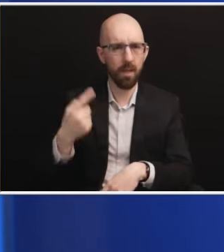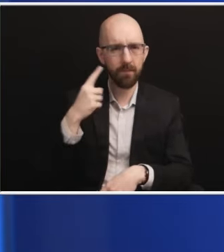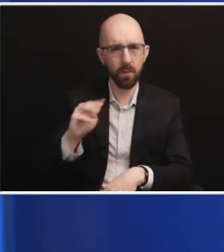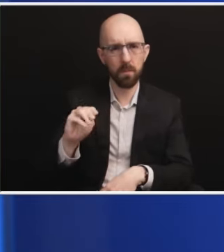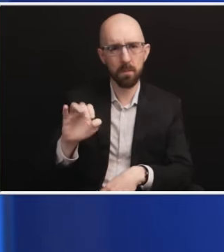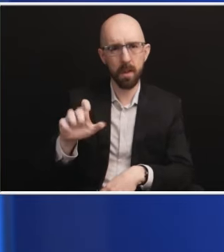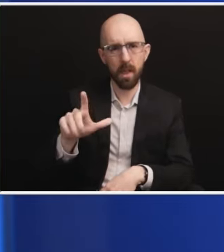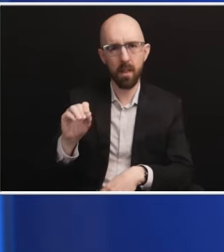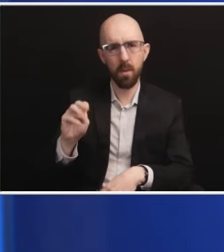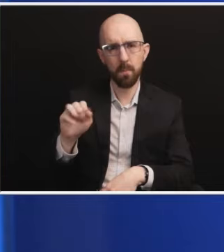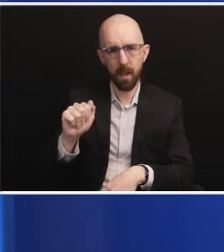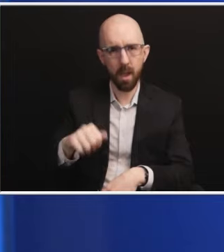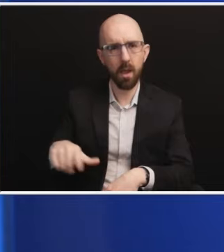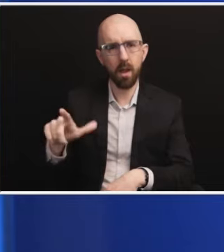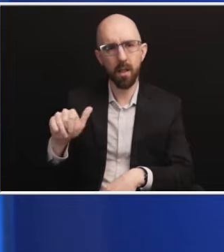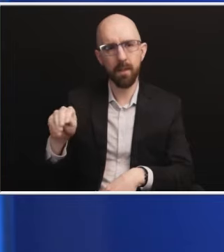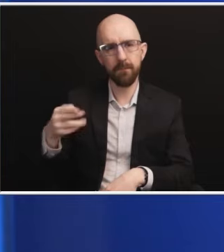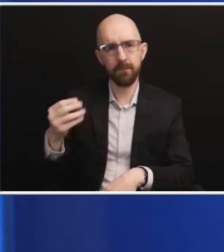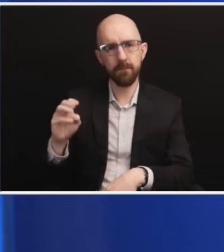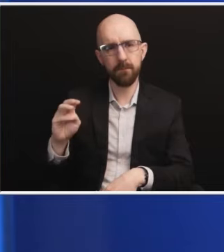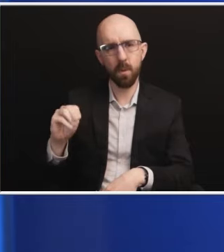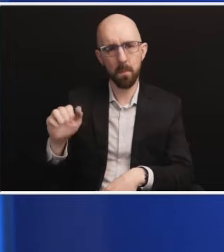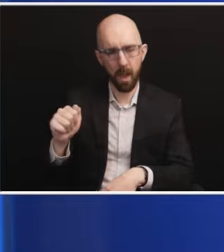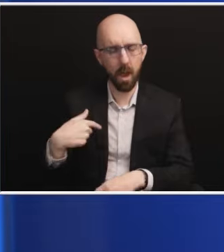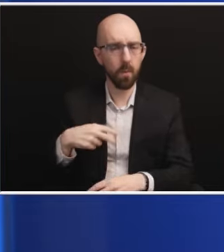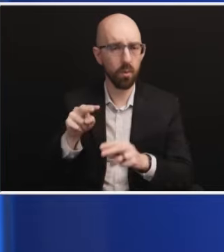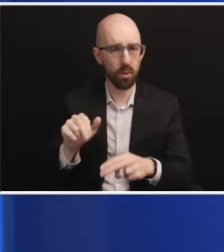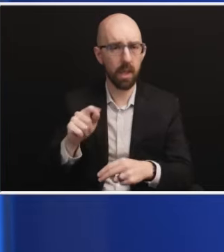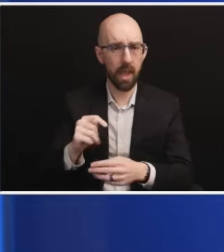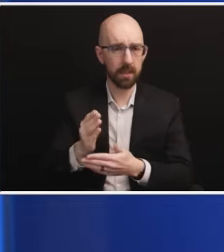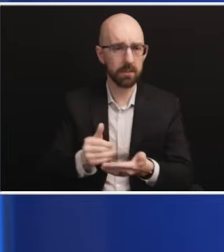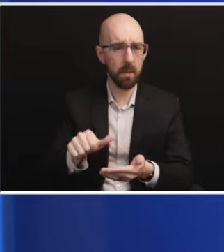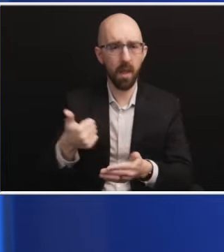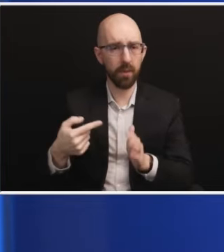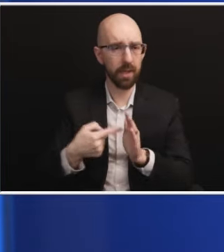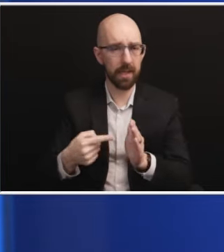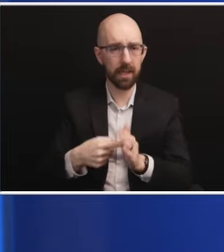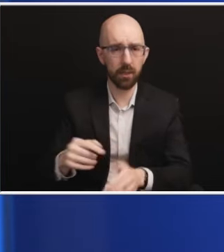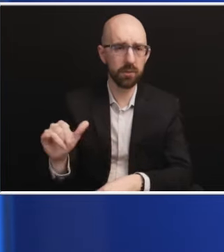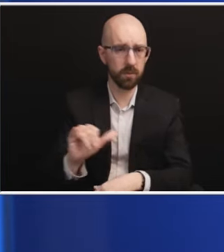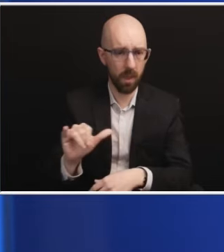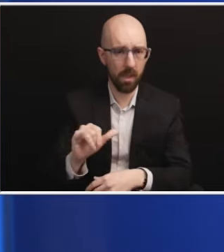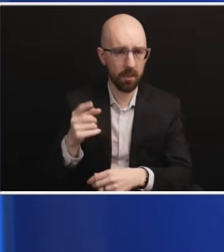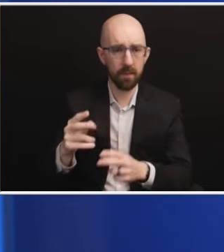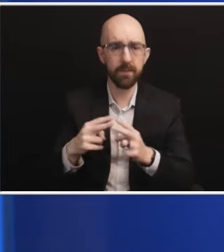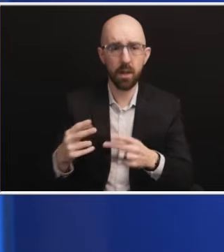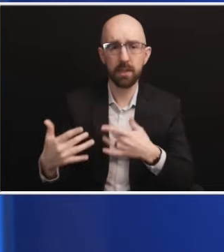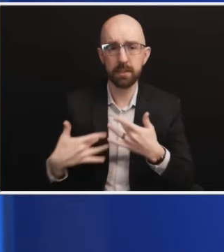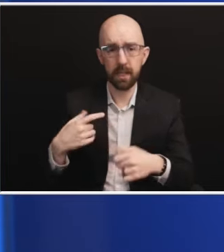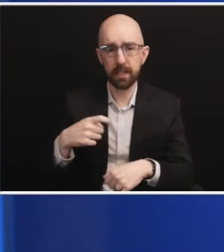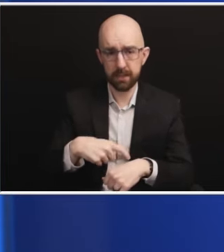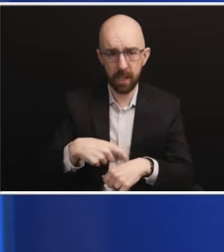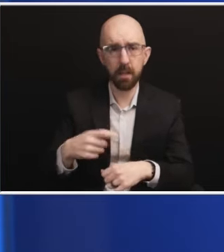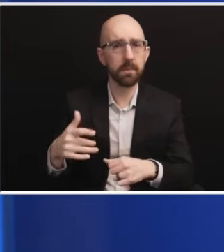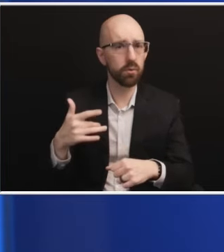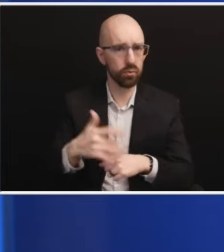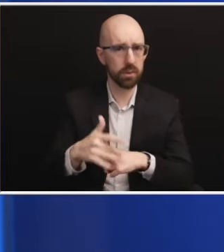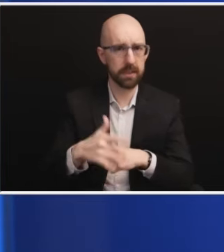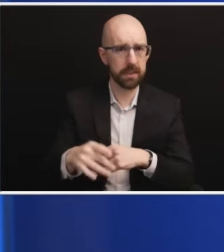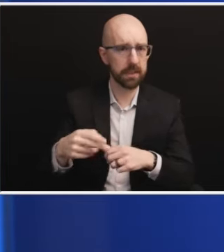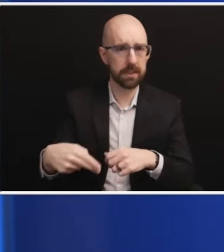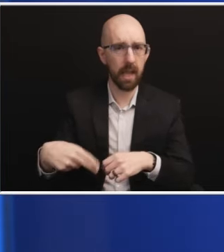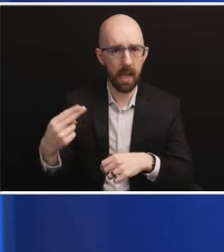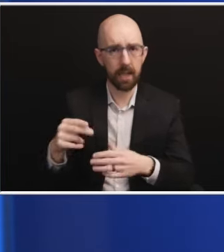in lymphoma currently, and looking at some other indications as well. It's a very exciting time, but it's very early. It's highly